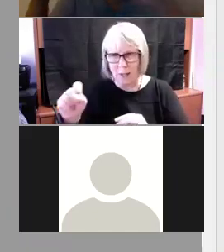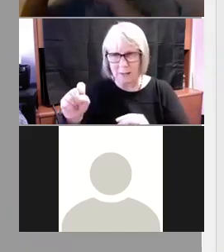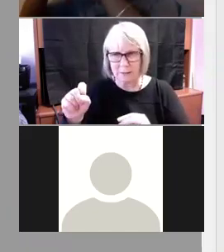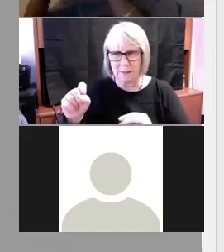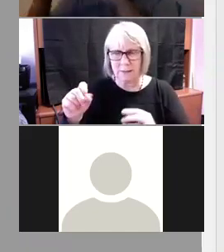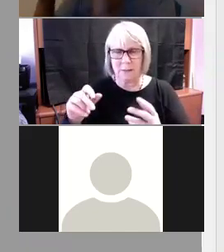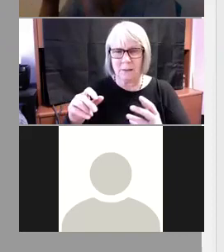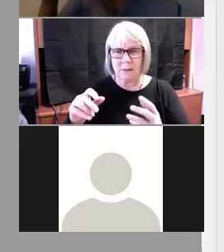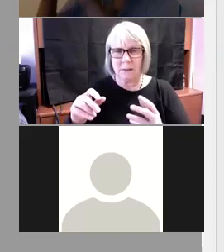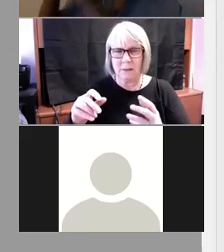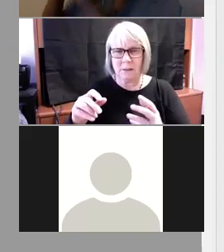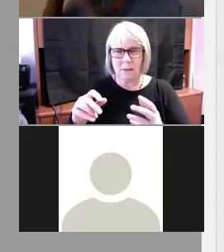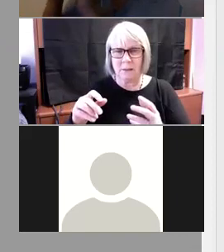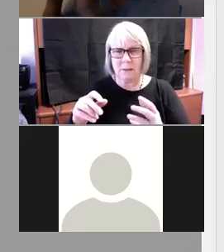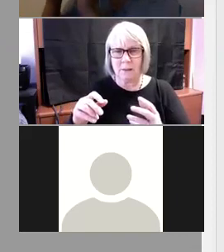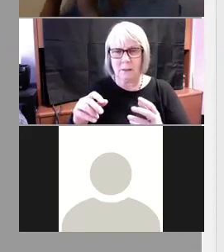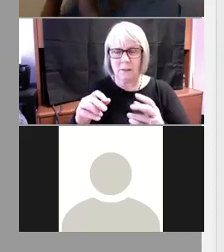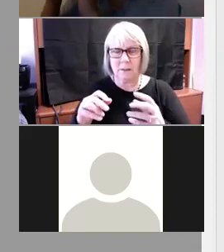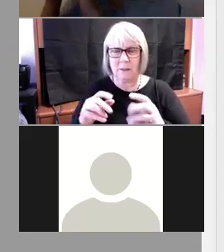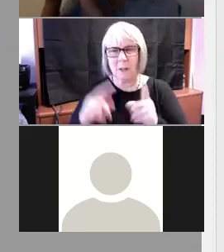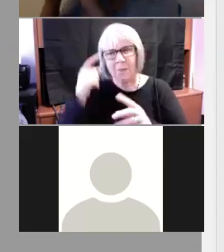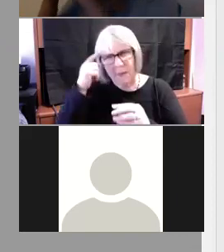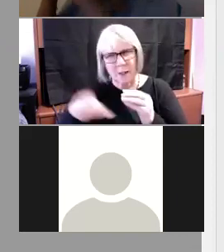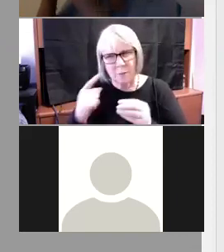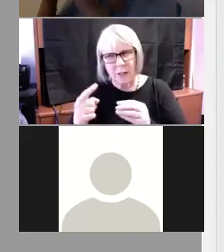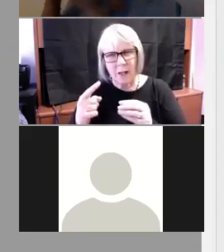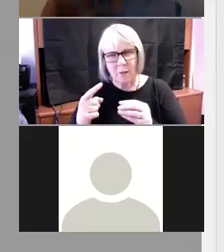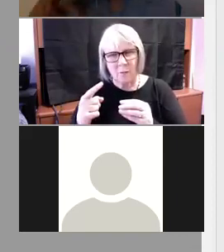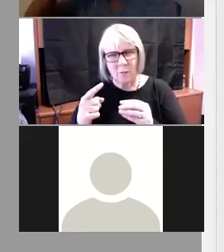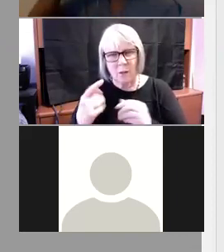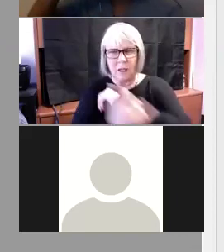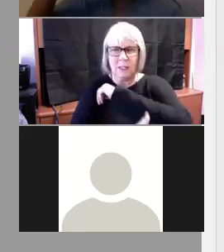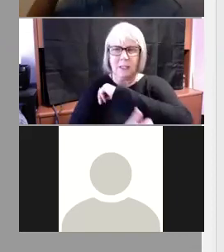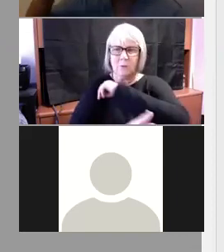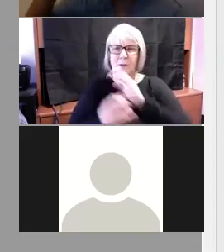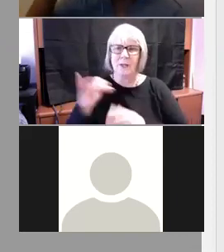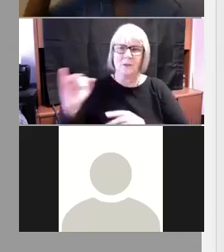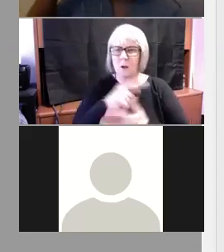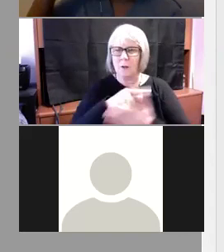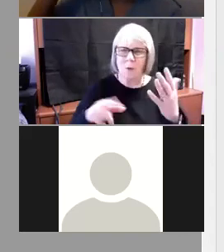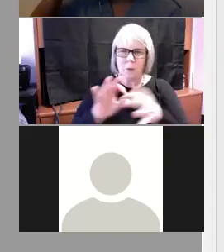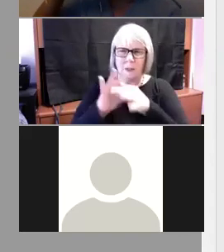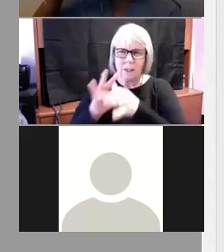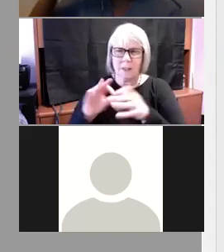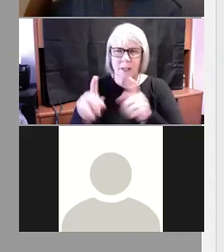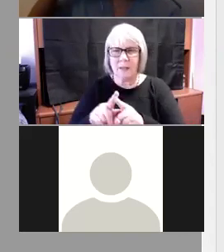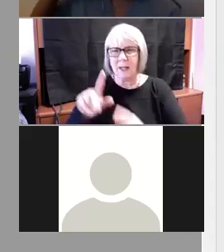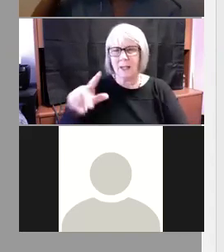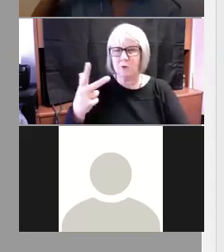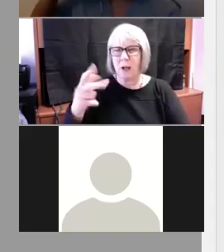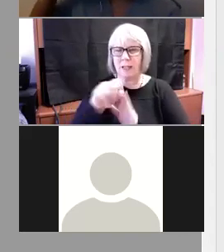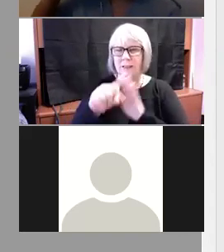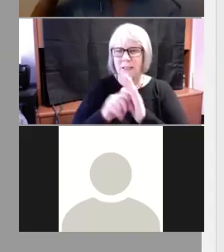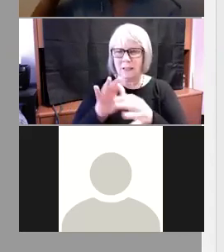have perfect borders. Just think about a weird country where all of those are connected like a tri-state connector